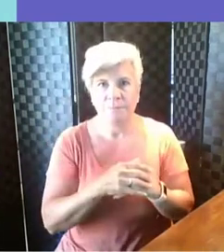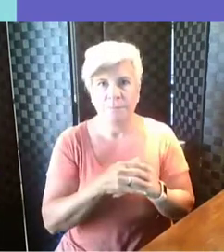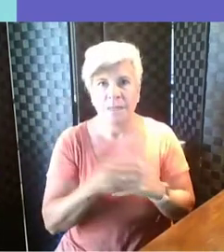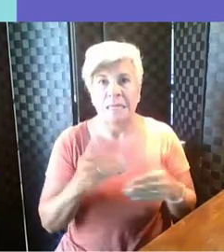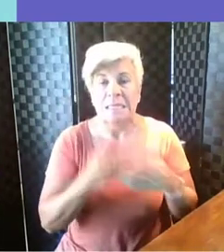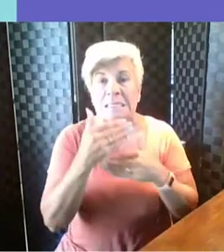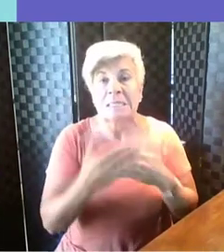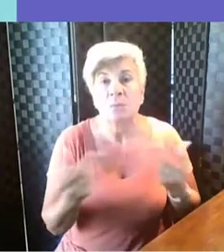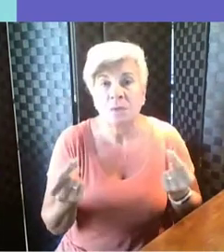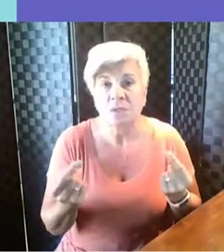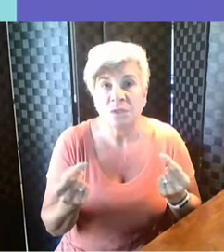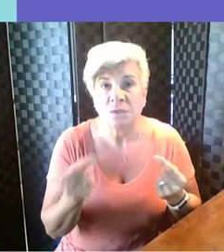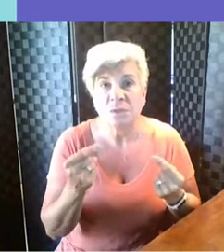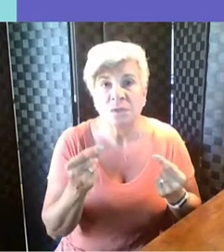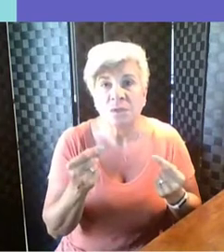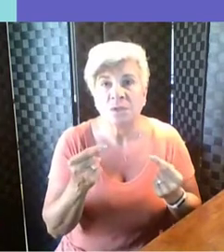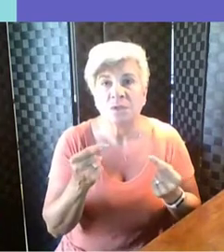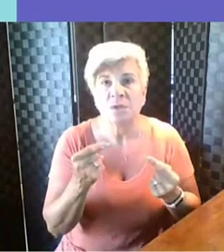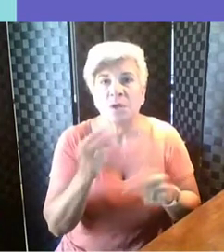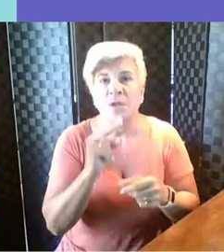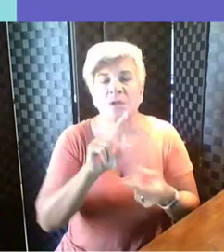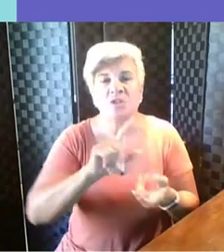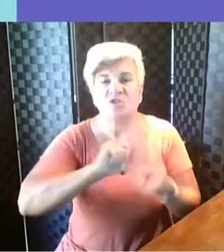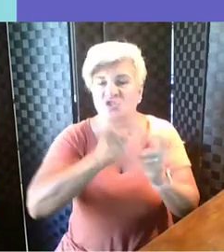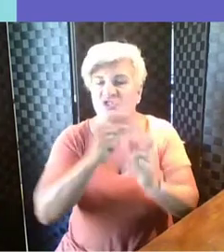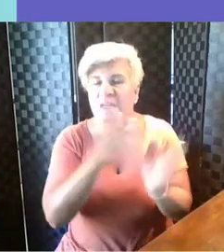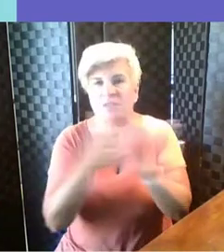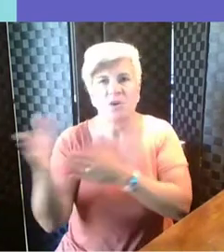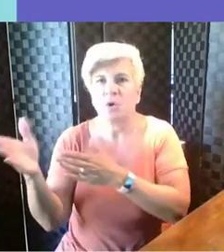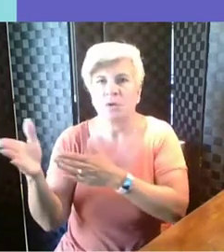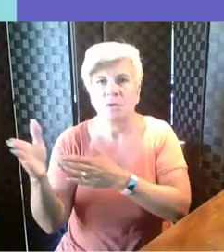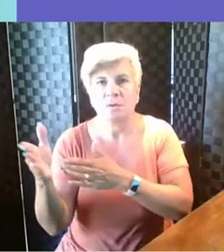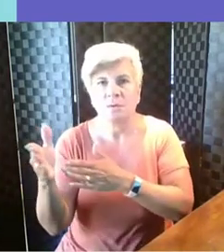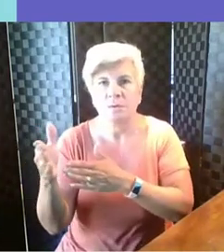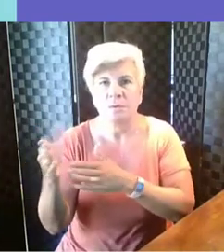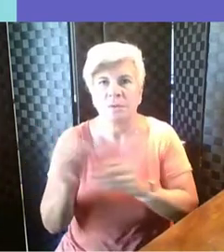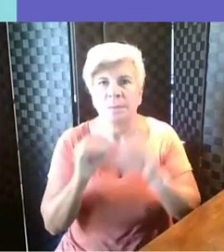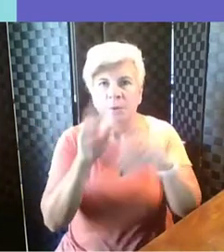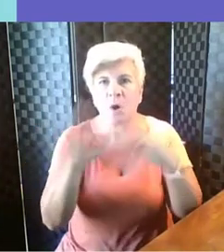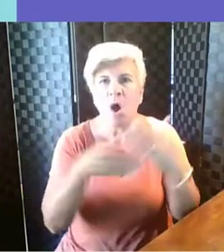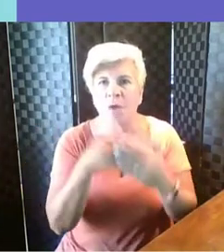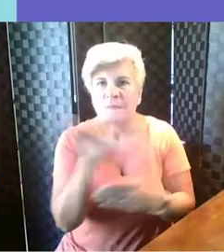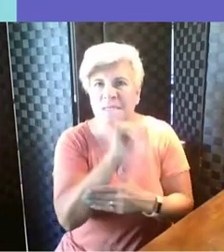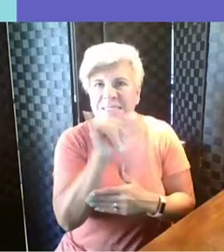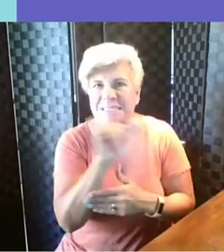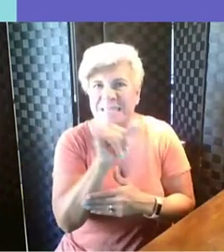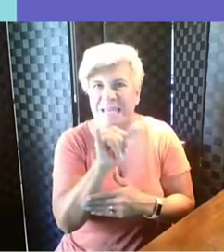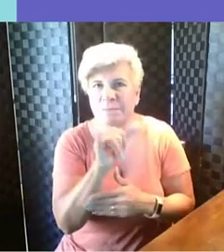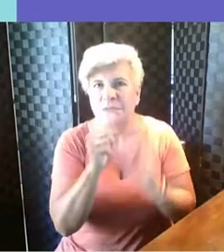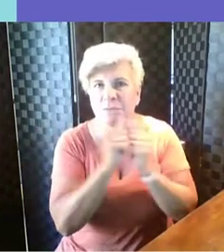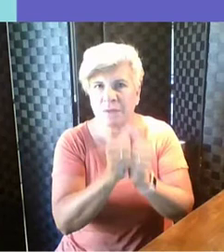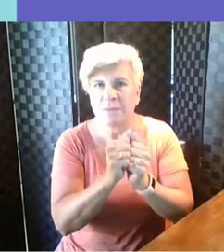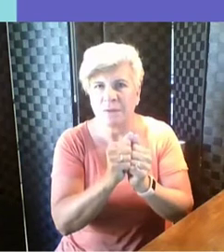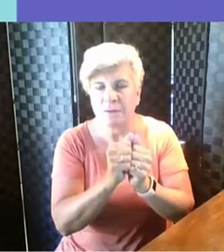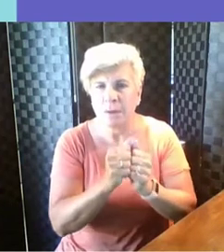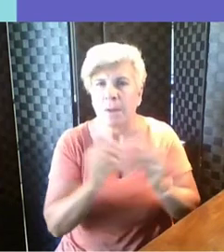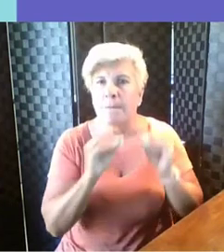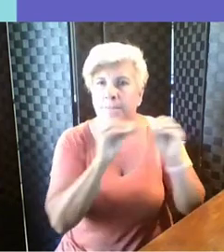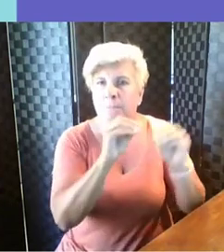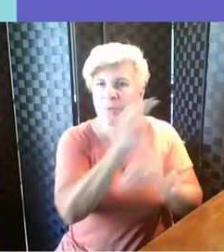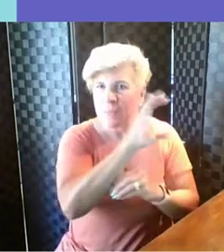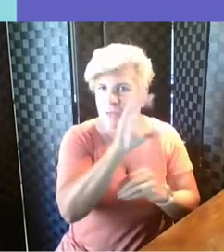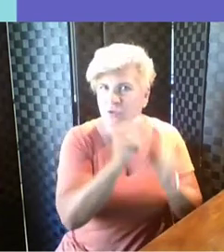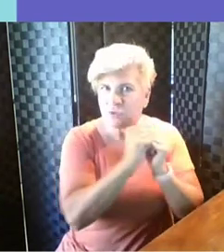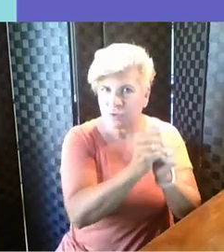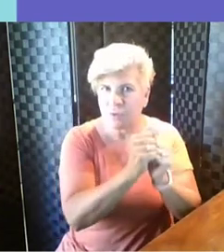commutative property. Remember, we can switch the order any way we want. So let's put all those ones that are similar together. Let's start with our hundreds. So let's bring